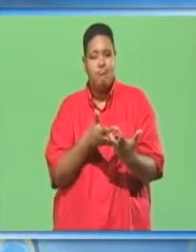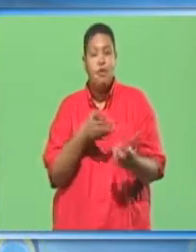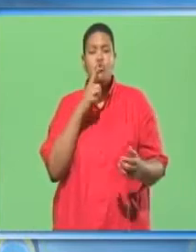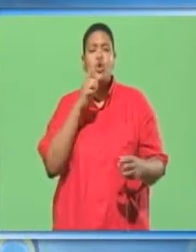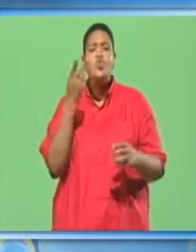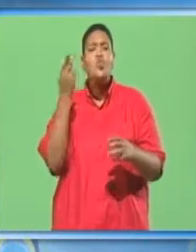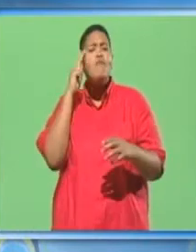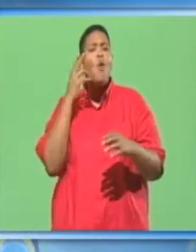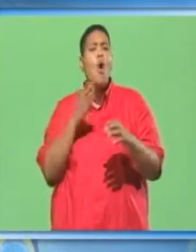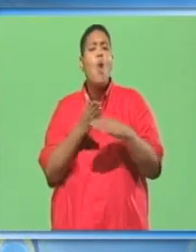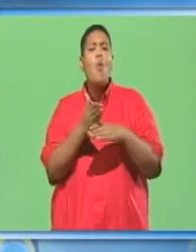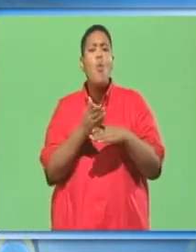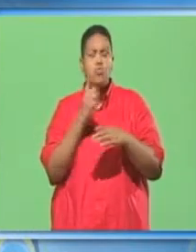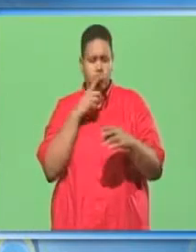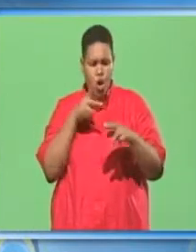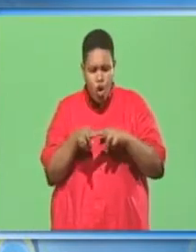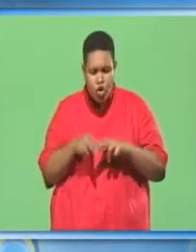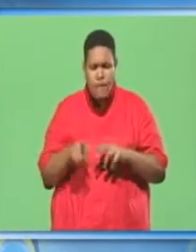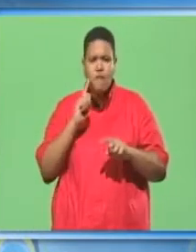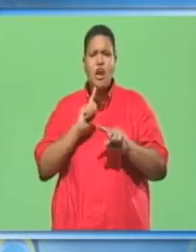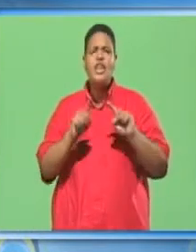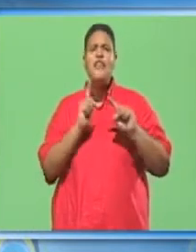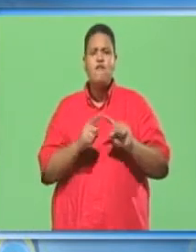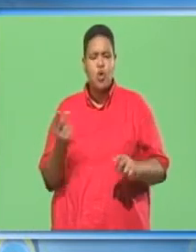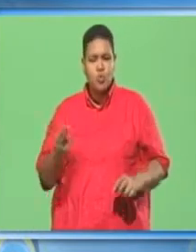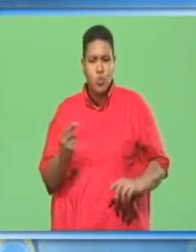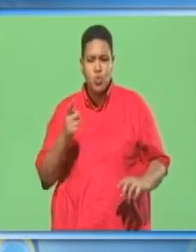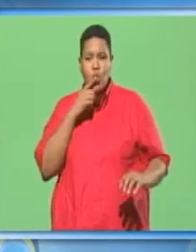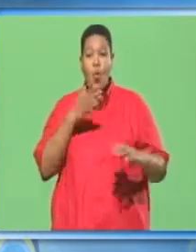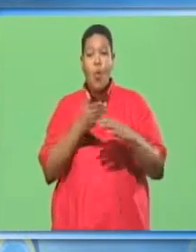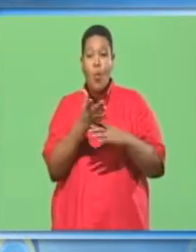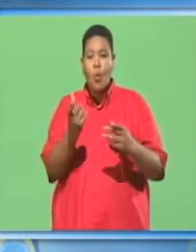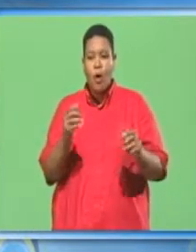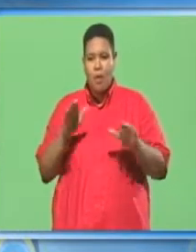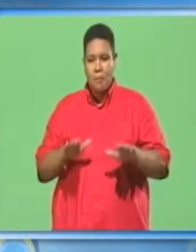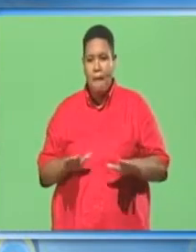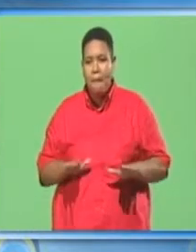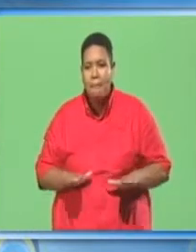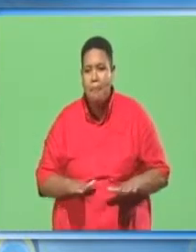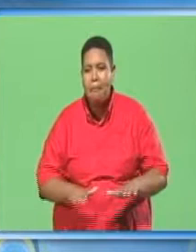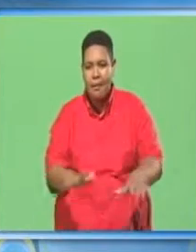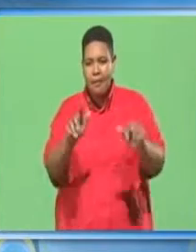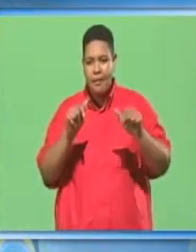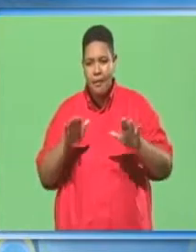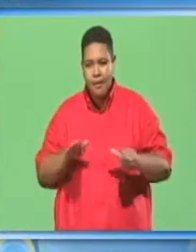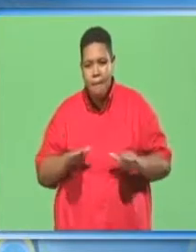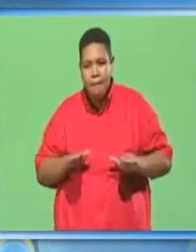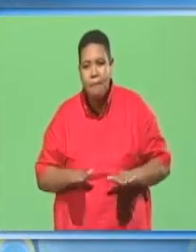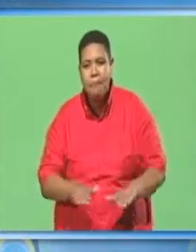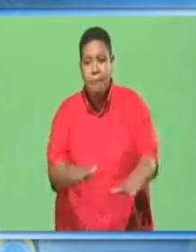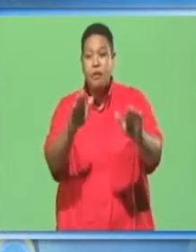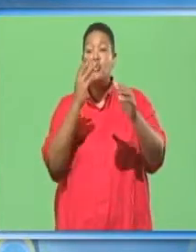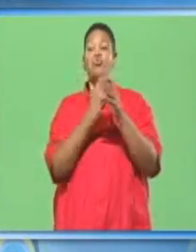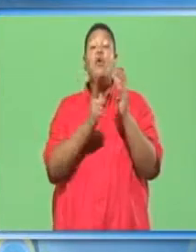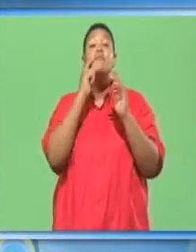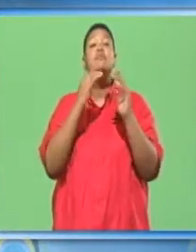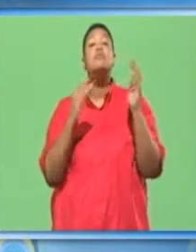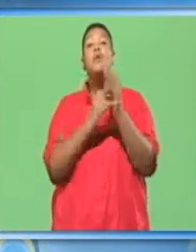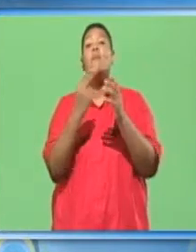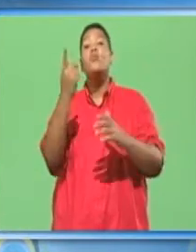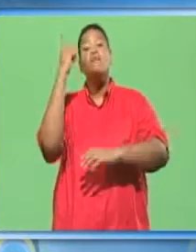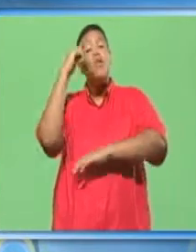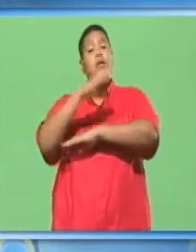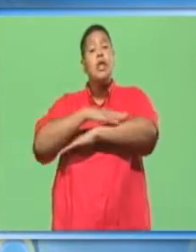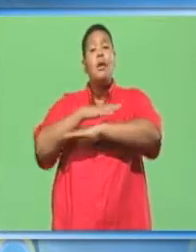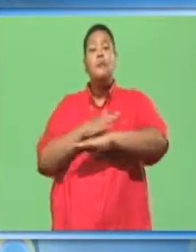applications. The wood is rested on the top of the table and pushed onto the rotating blade. Some of the main uses of the table